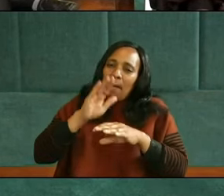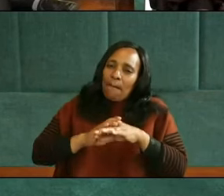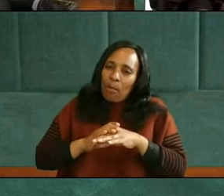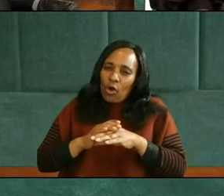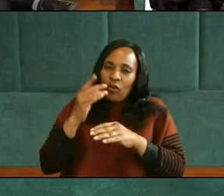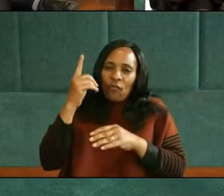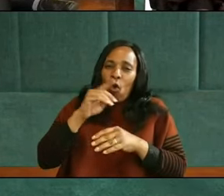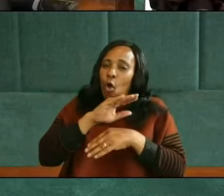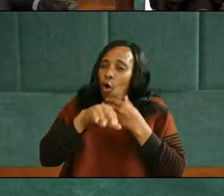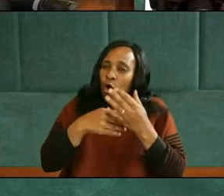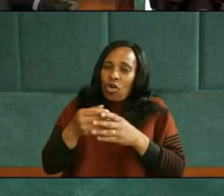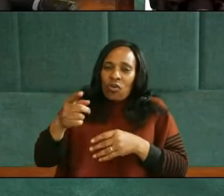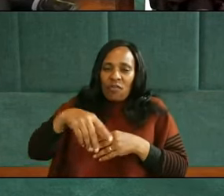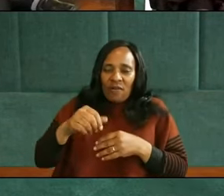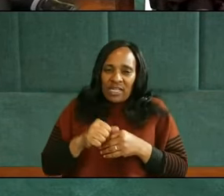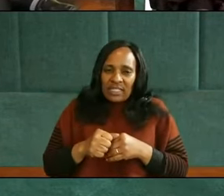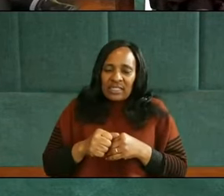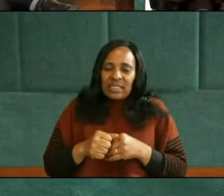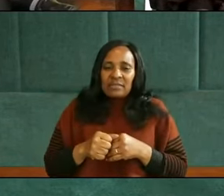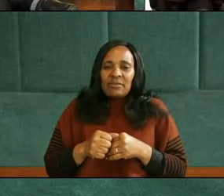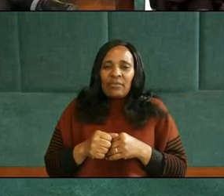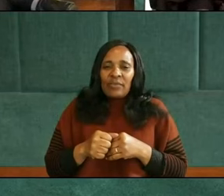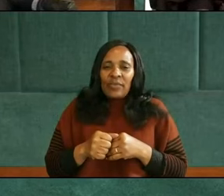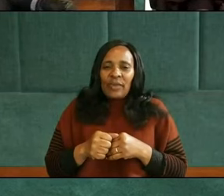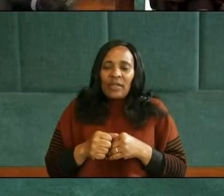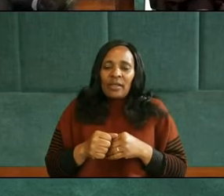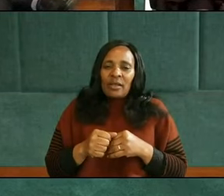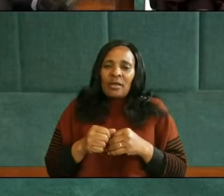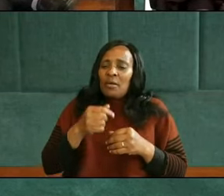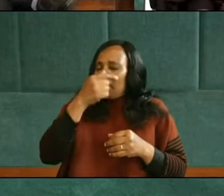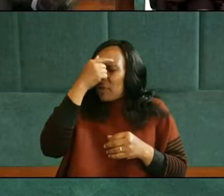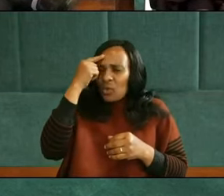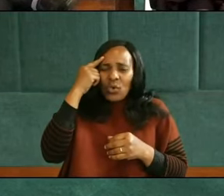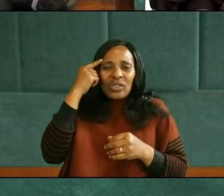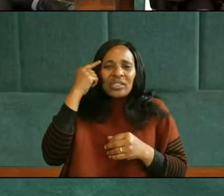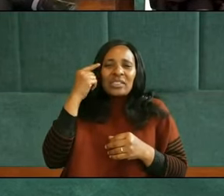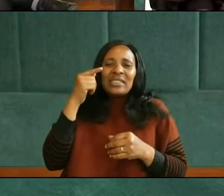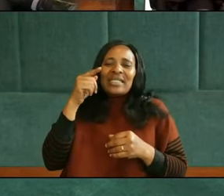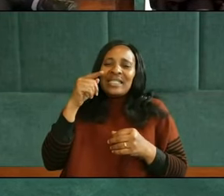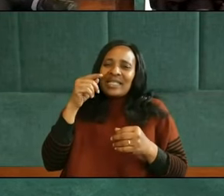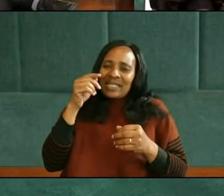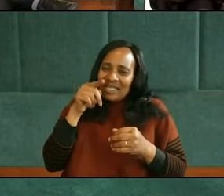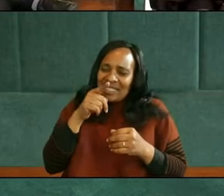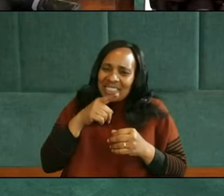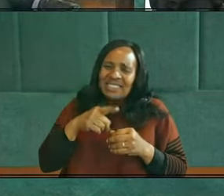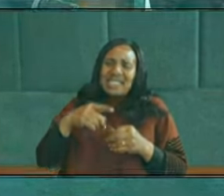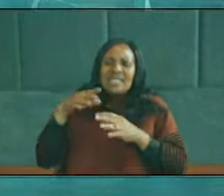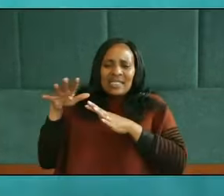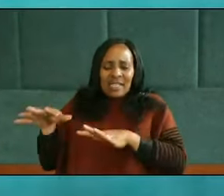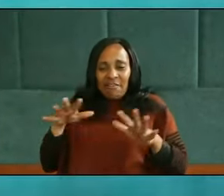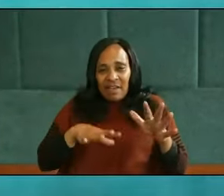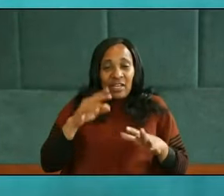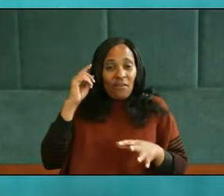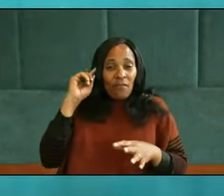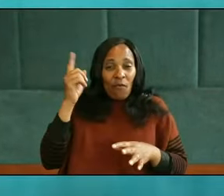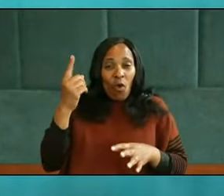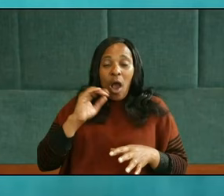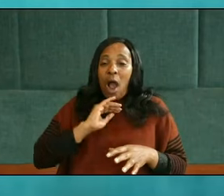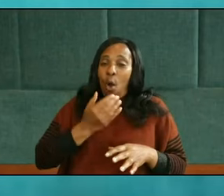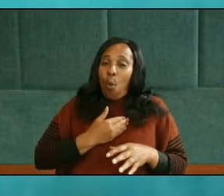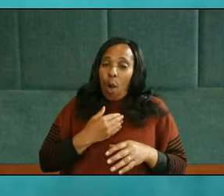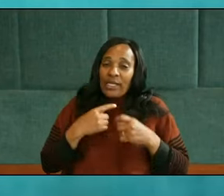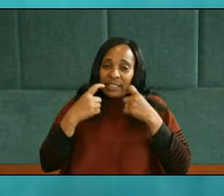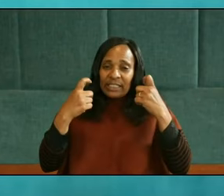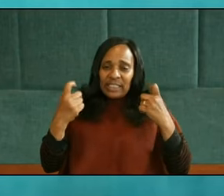us all. I like the KJV version, though. Because he was chastened for our iniquities, and by his